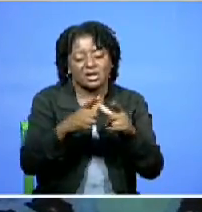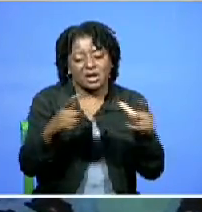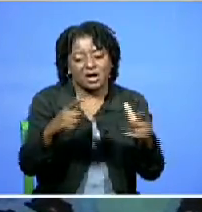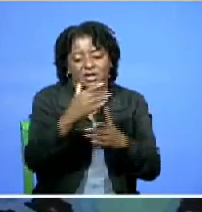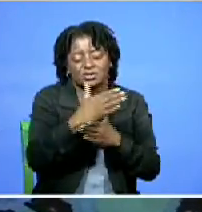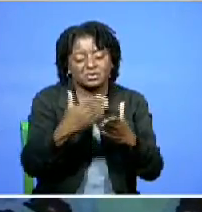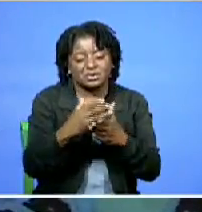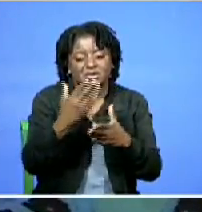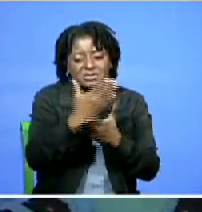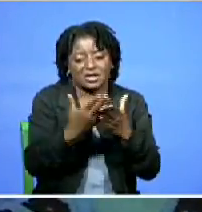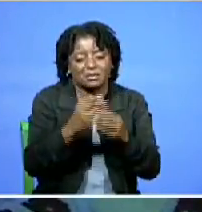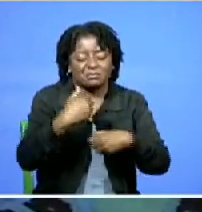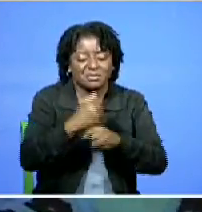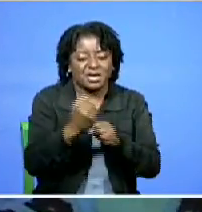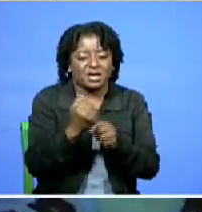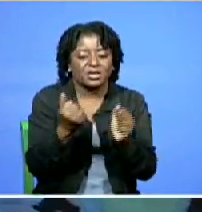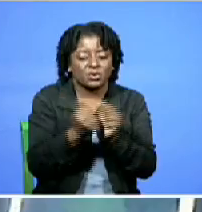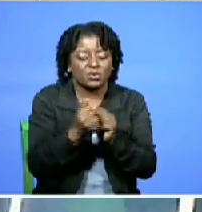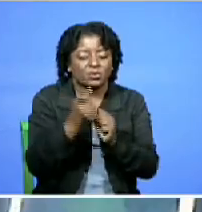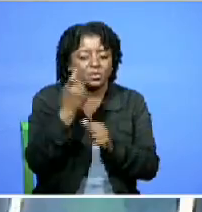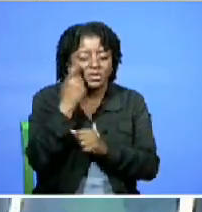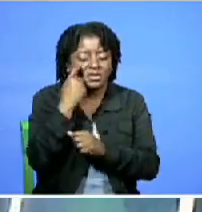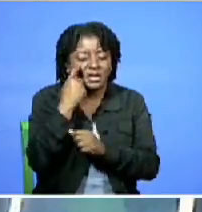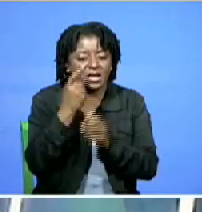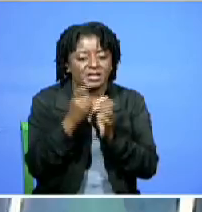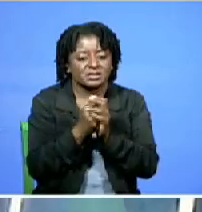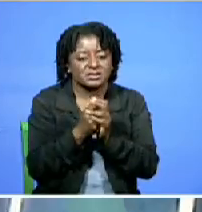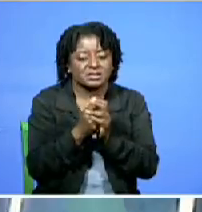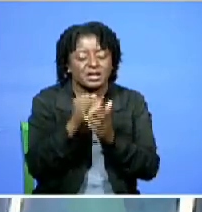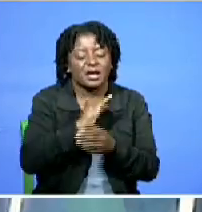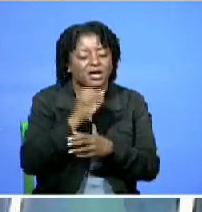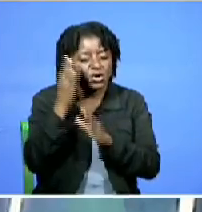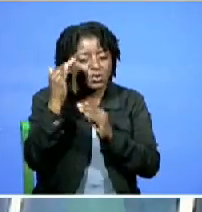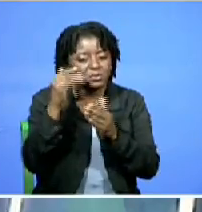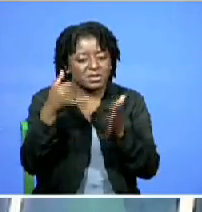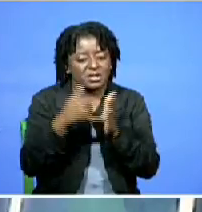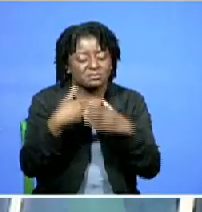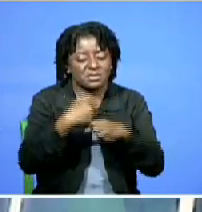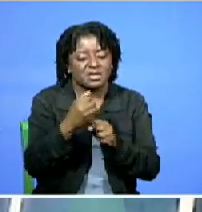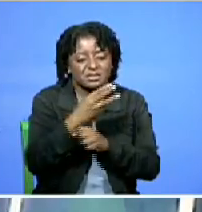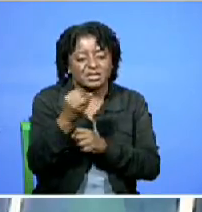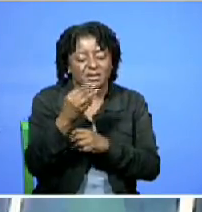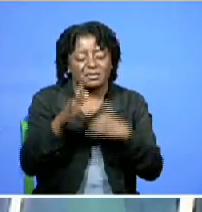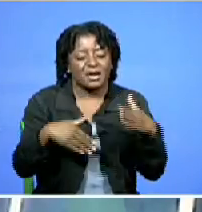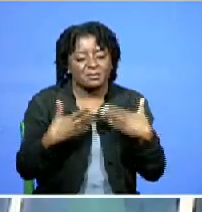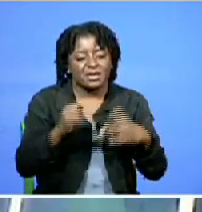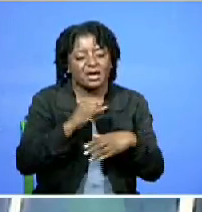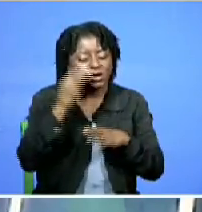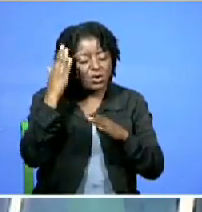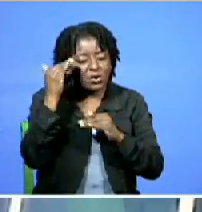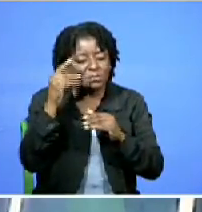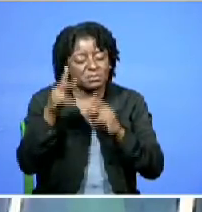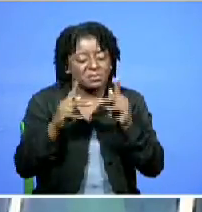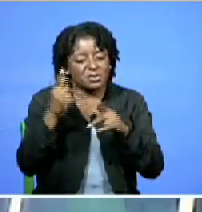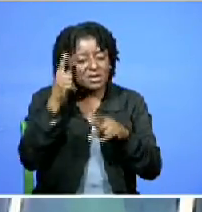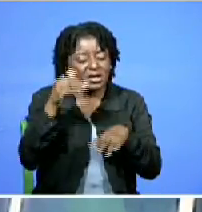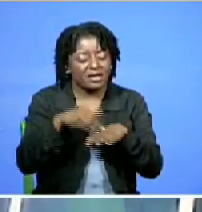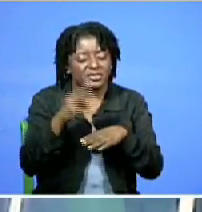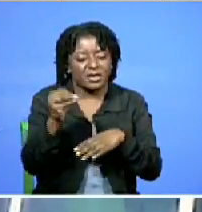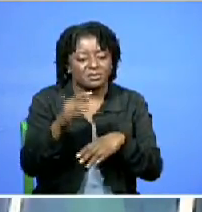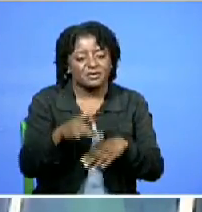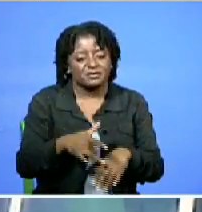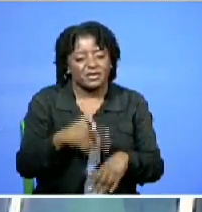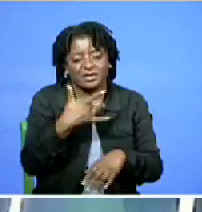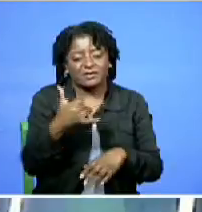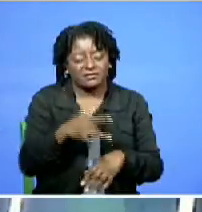She hopes her pieces have an impact. I hope it makes them happy. I just hope people look at them and they feel good because